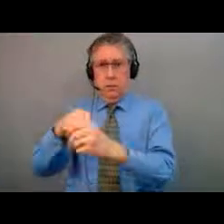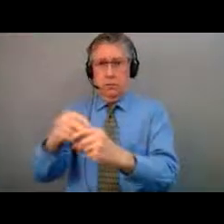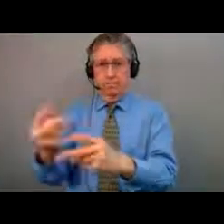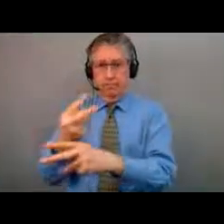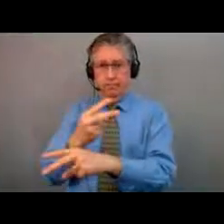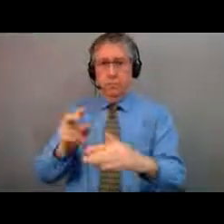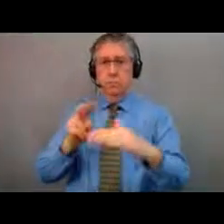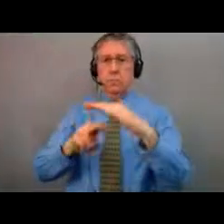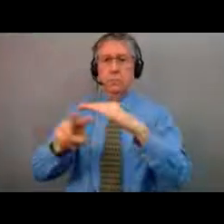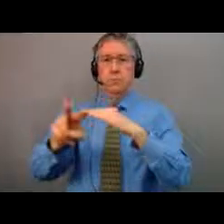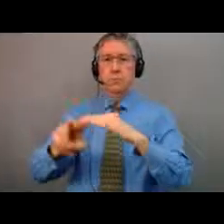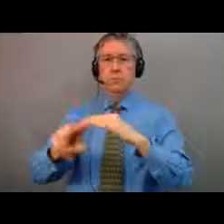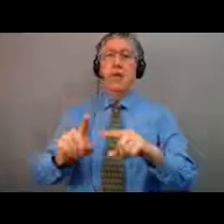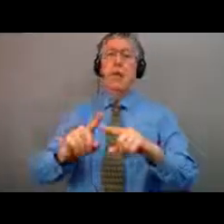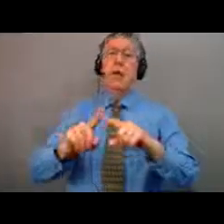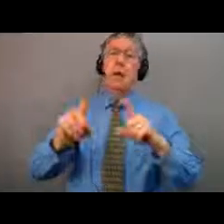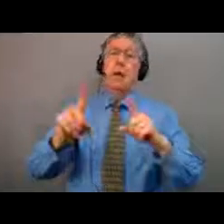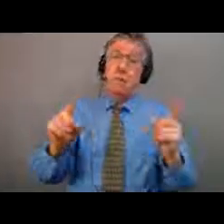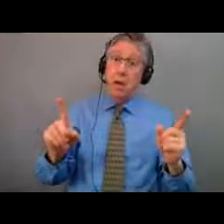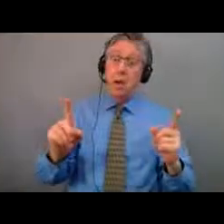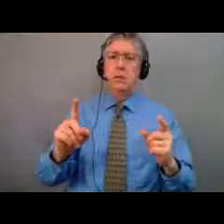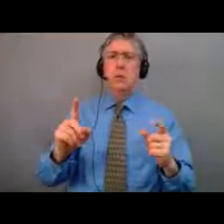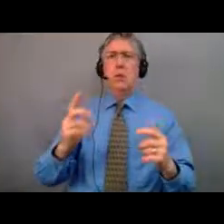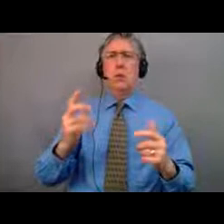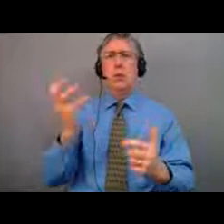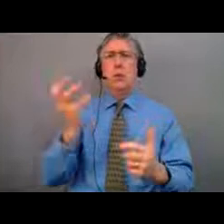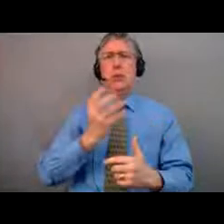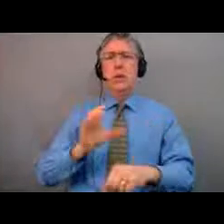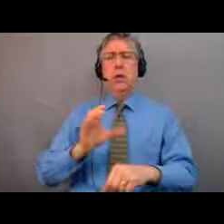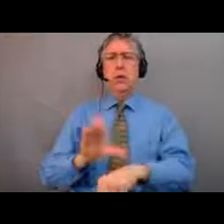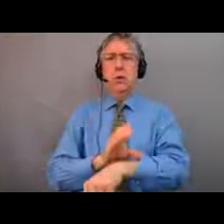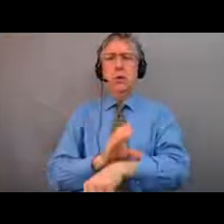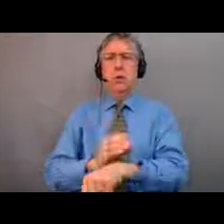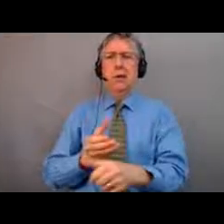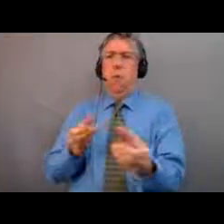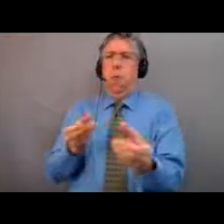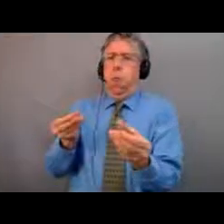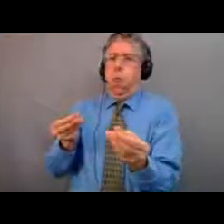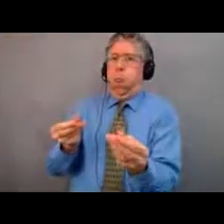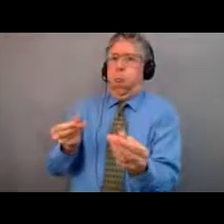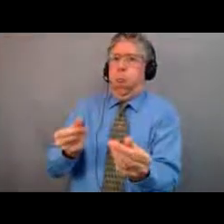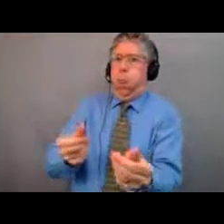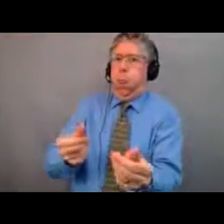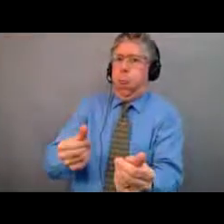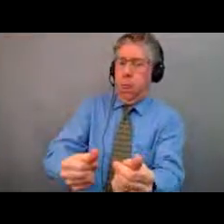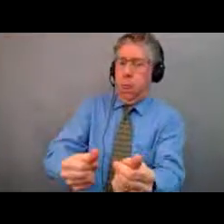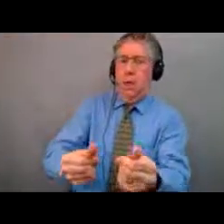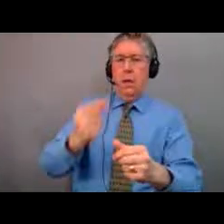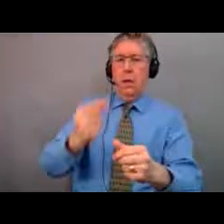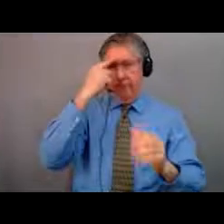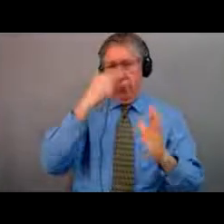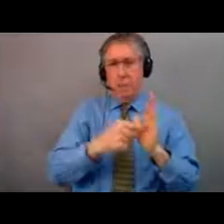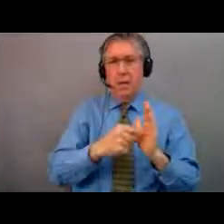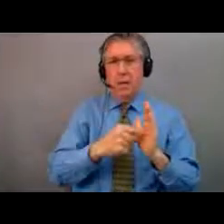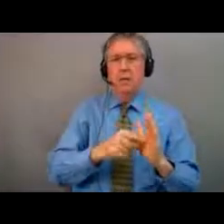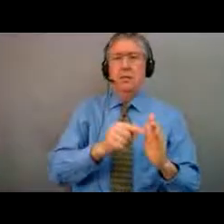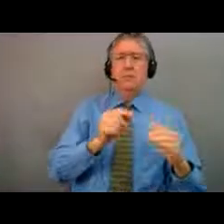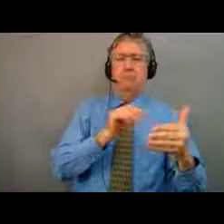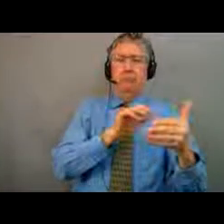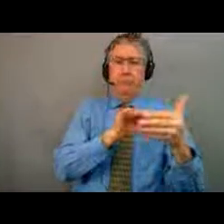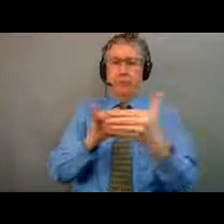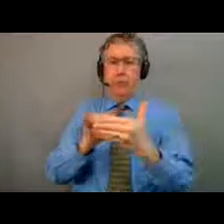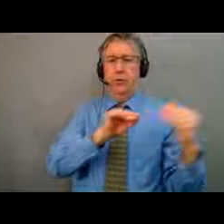computational cost, especially for high-resolution models that capture convections. In addition,